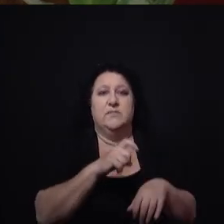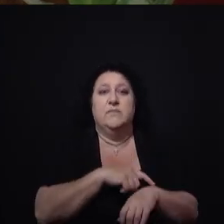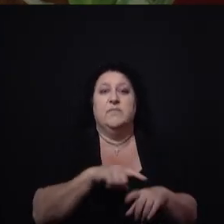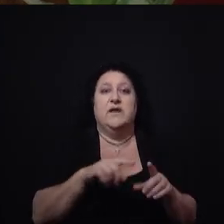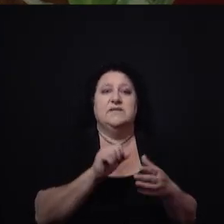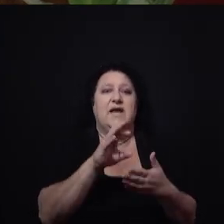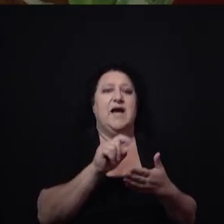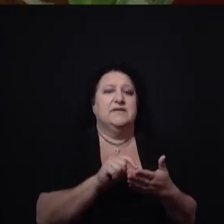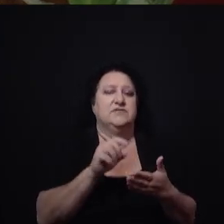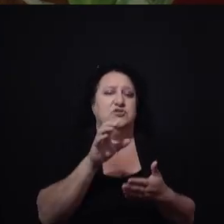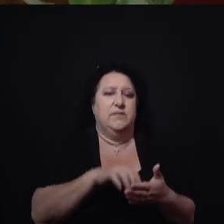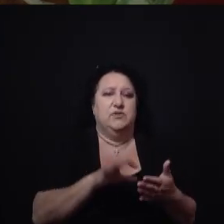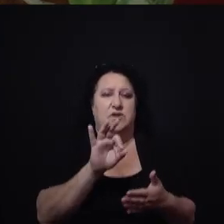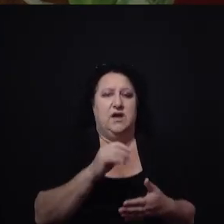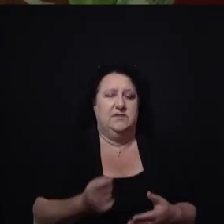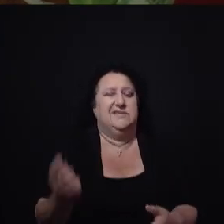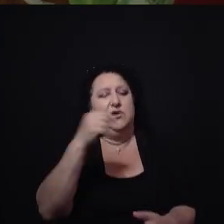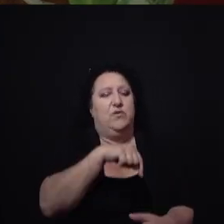real quick, let me get there.